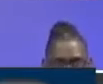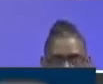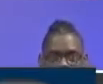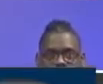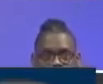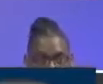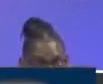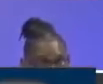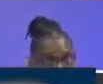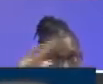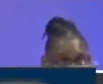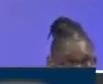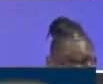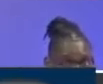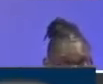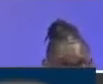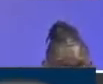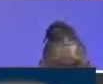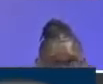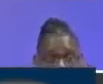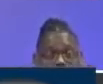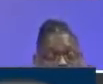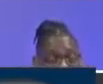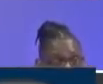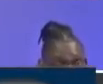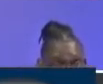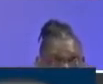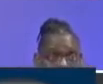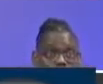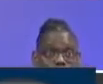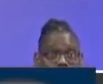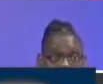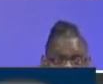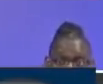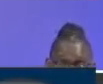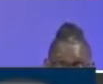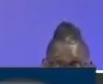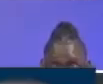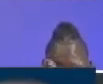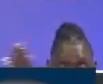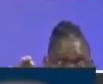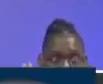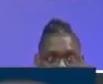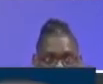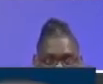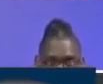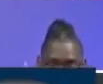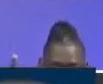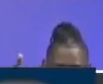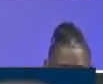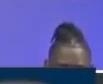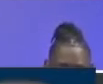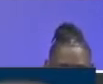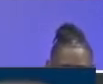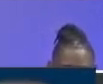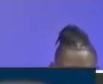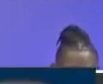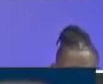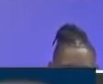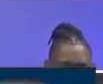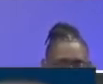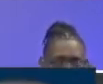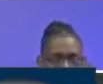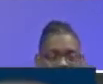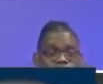elsewhere. Ask them how disciplined they are in cooperating and collaborating with instructions in